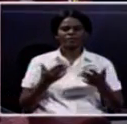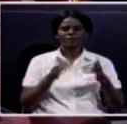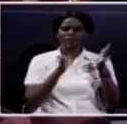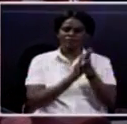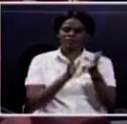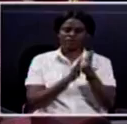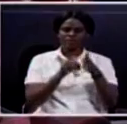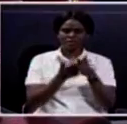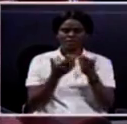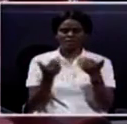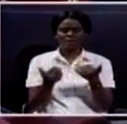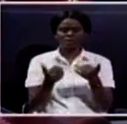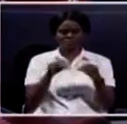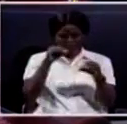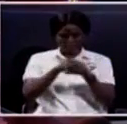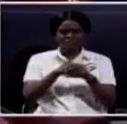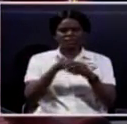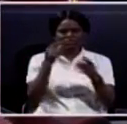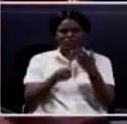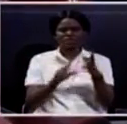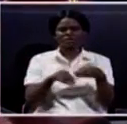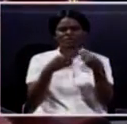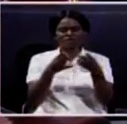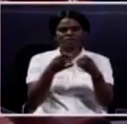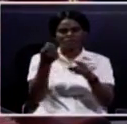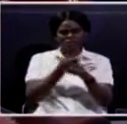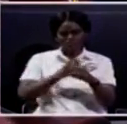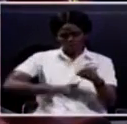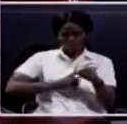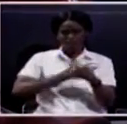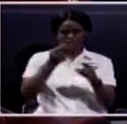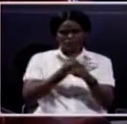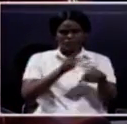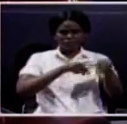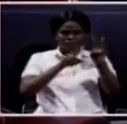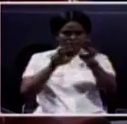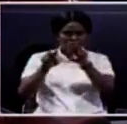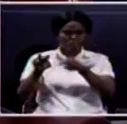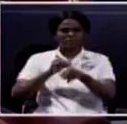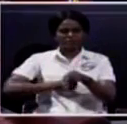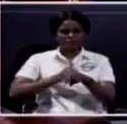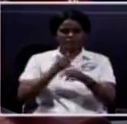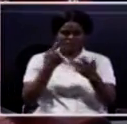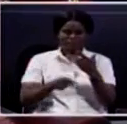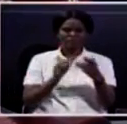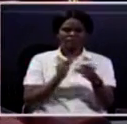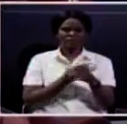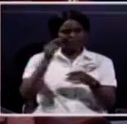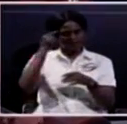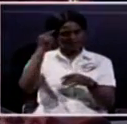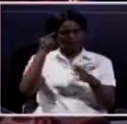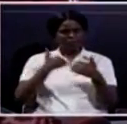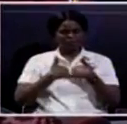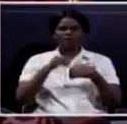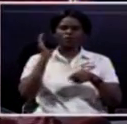survive within the means that we have provided. From our experience and from our observations, what we have provided as government will make